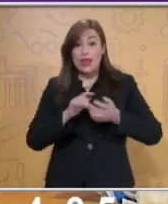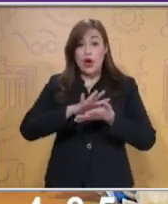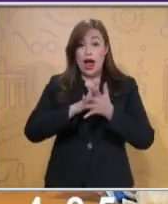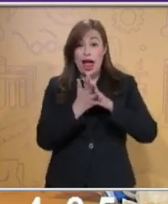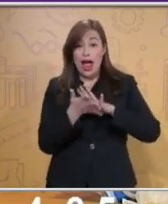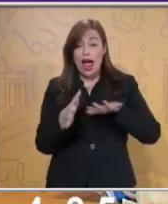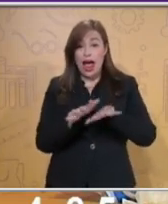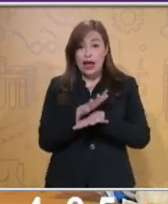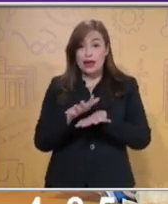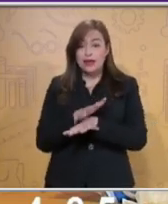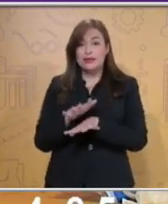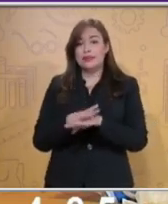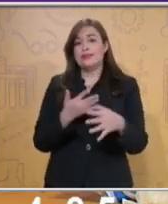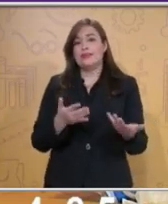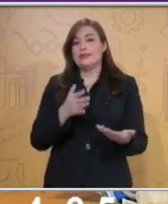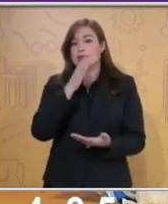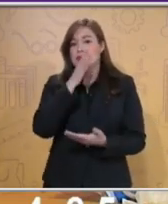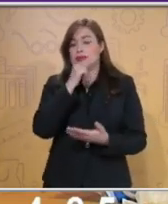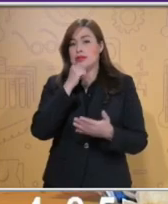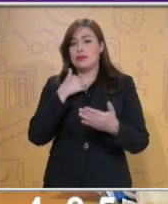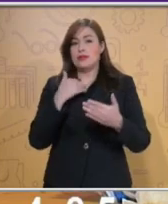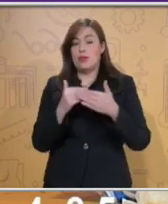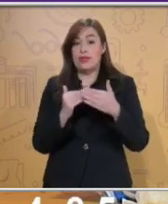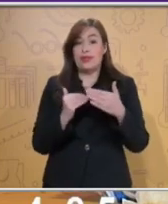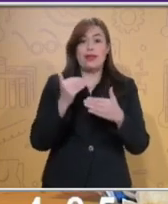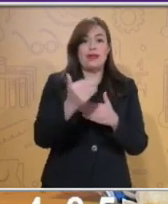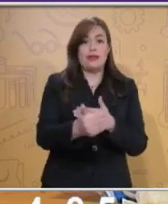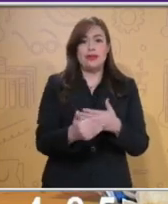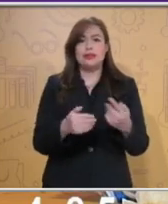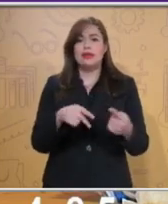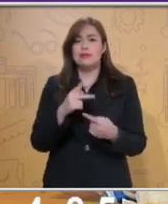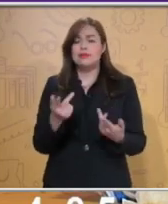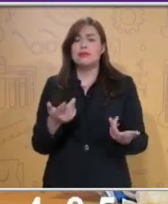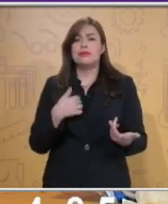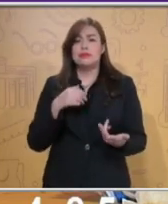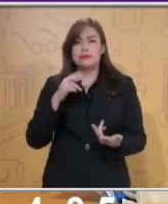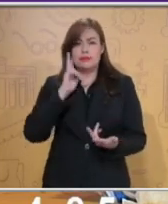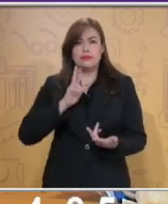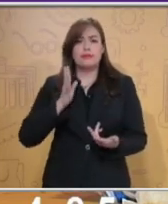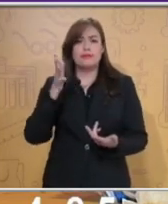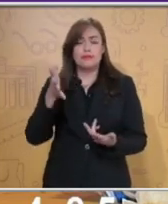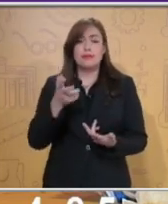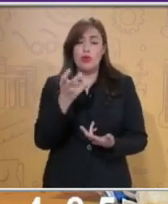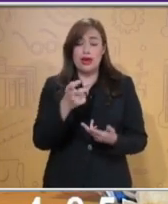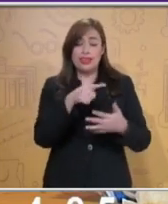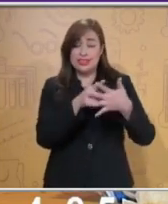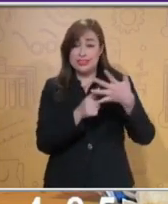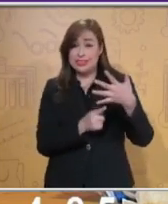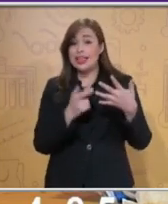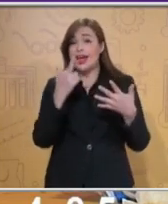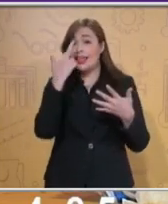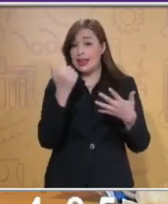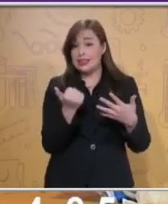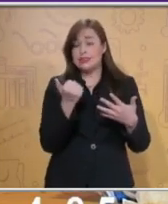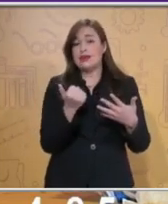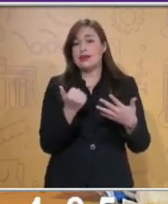to advance or increase your English level, okay? So that's one of the reasons